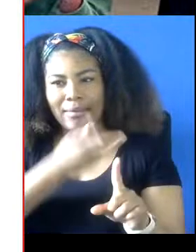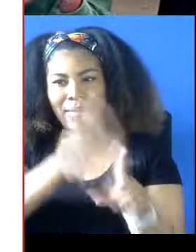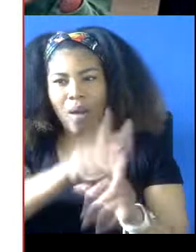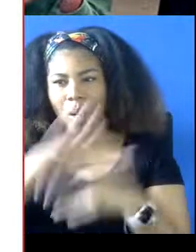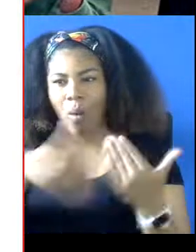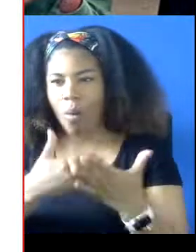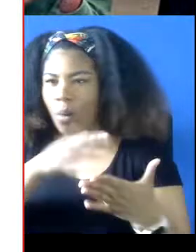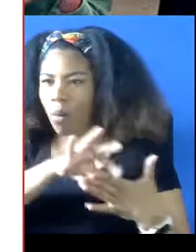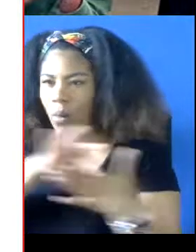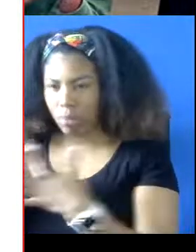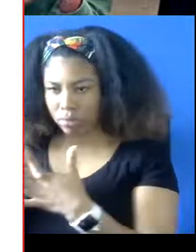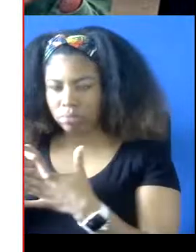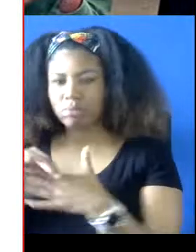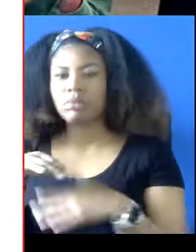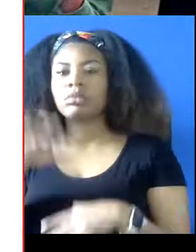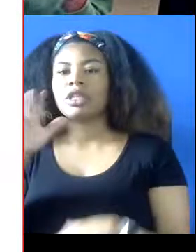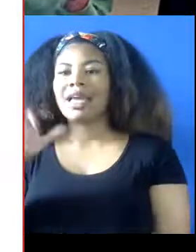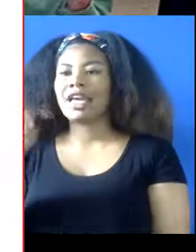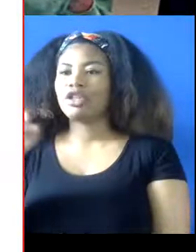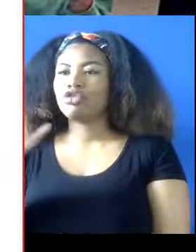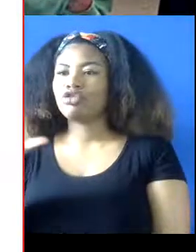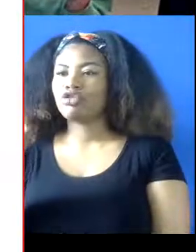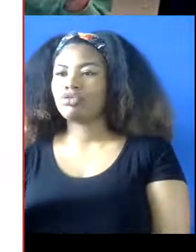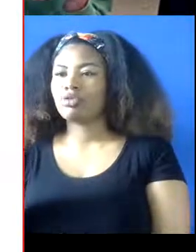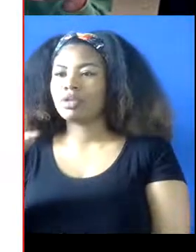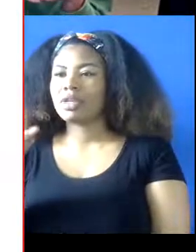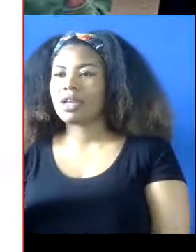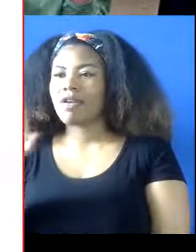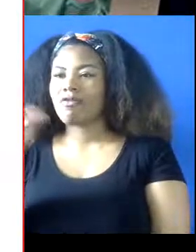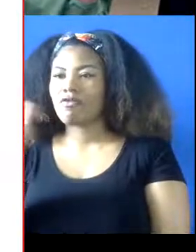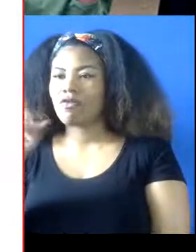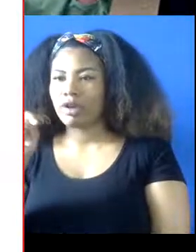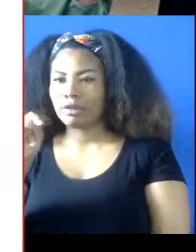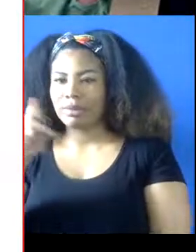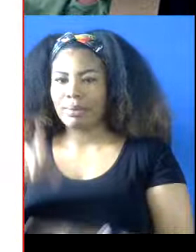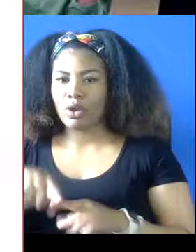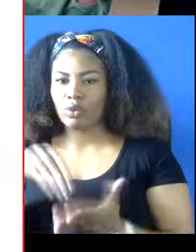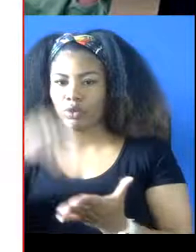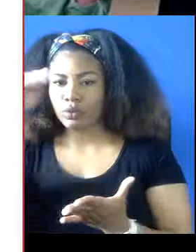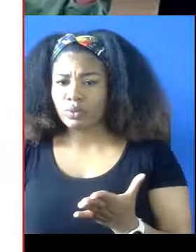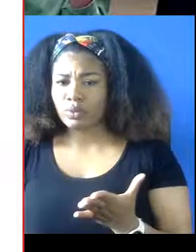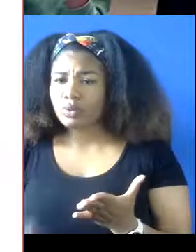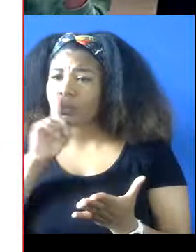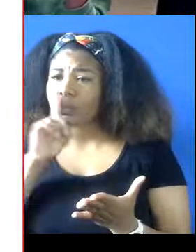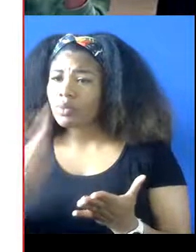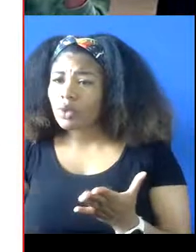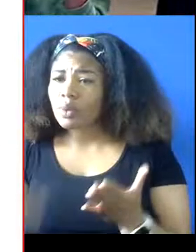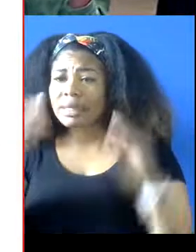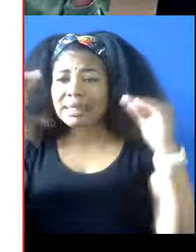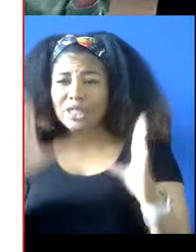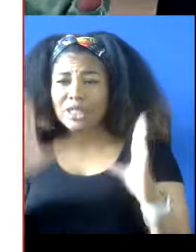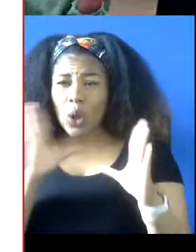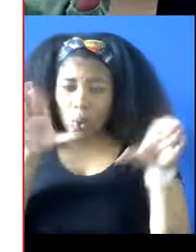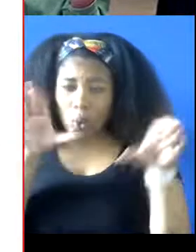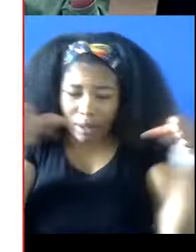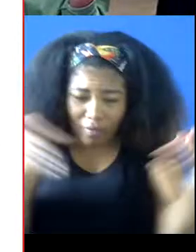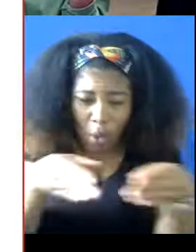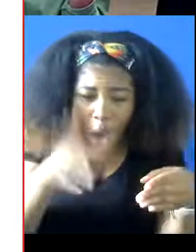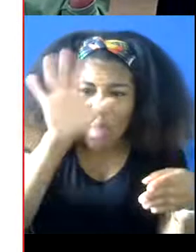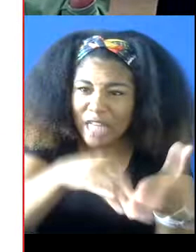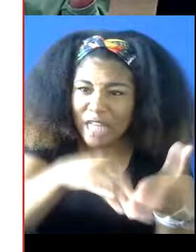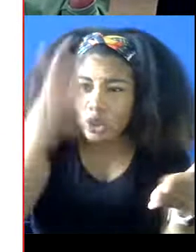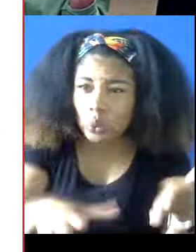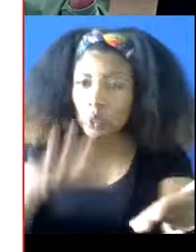fact that teachers should abandon the use of single learning styles or pigeonholing students in the way that